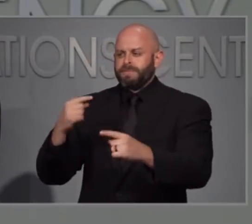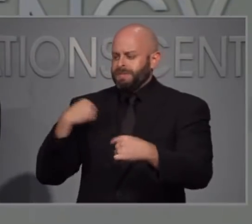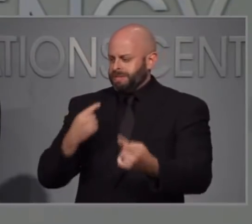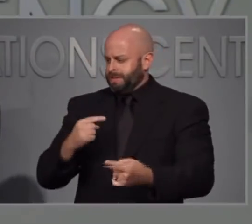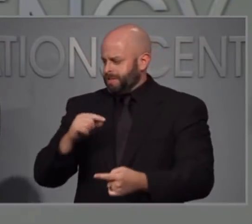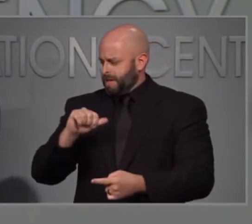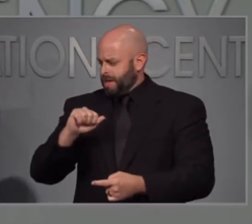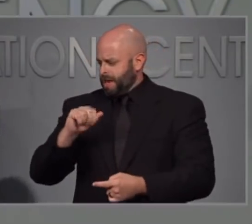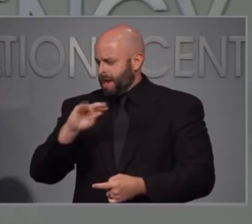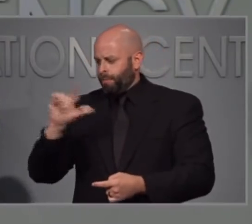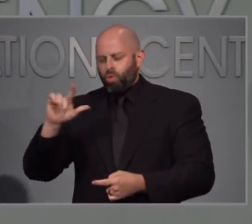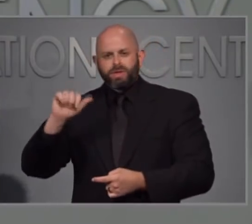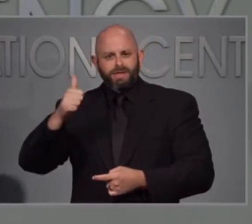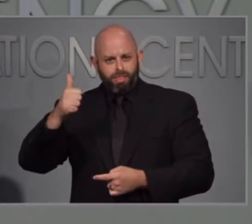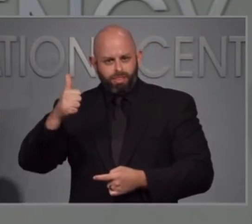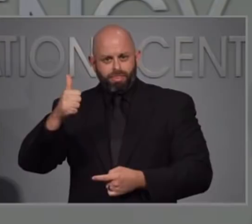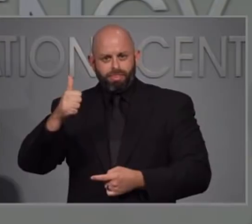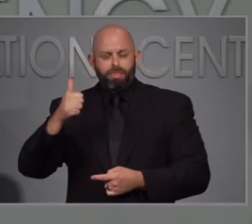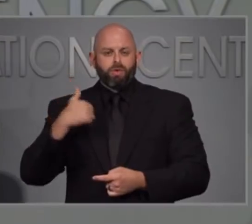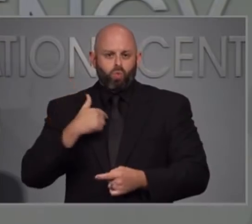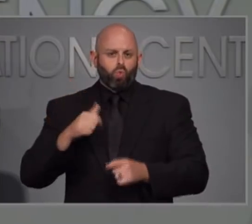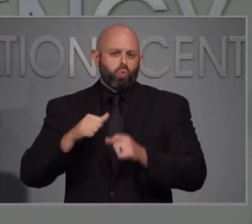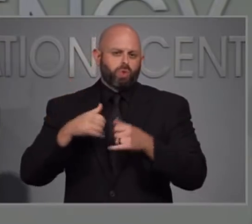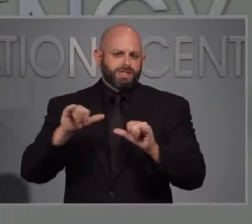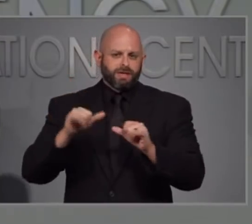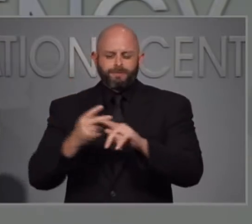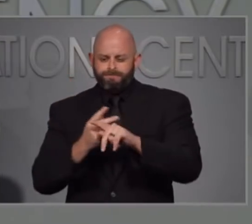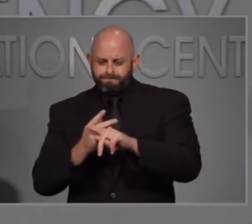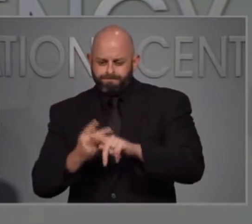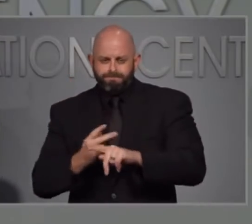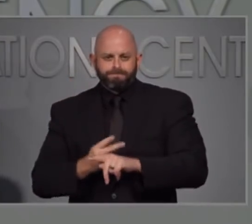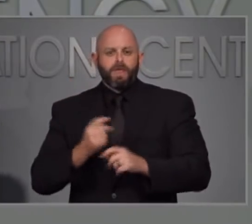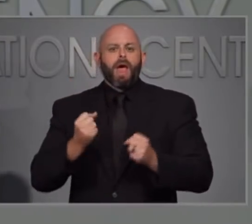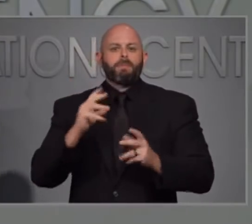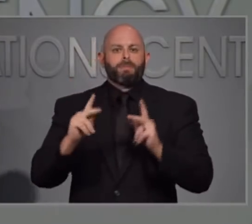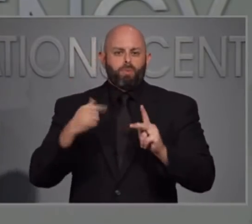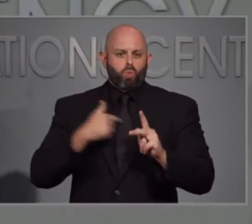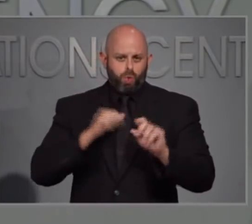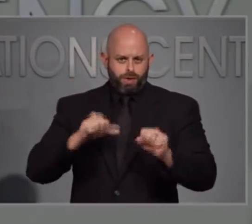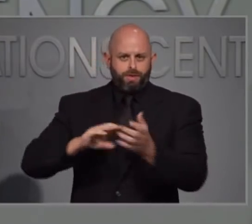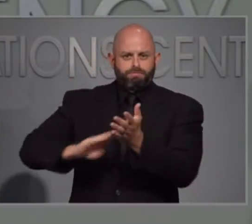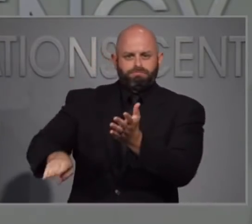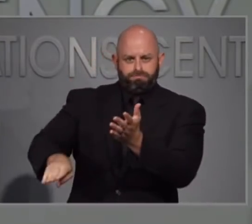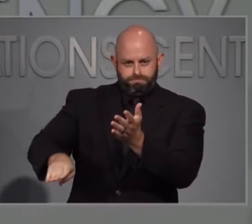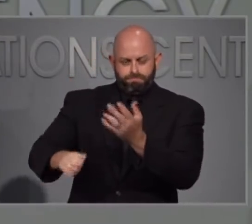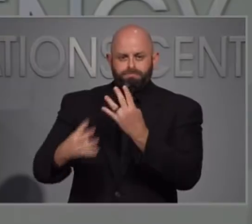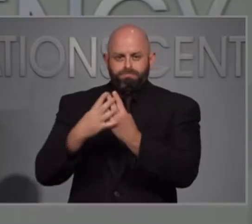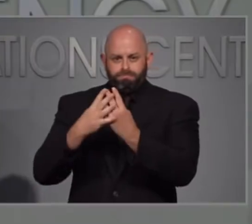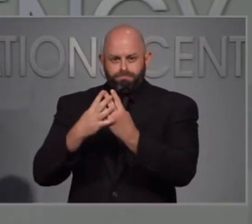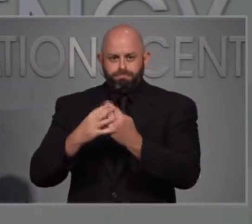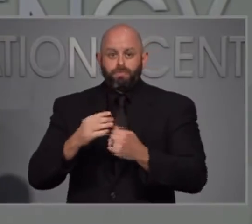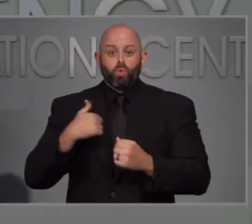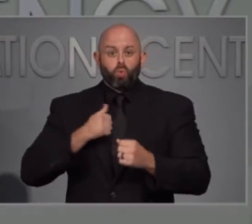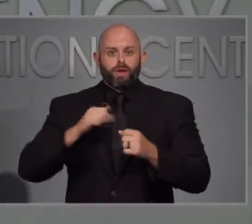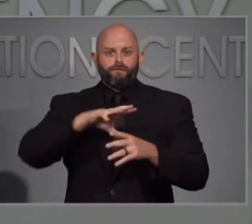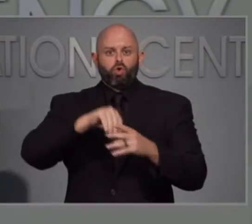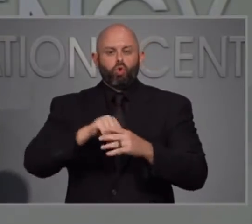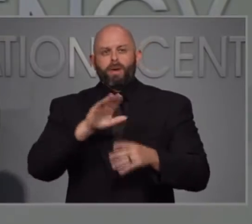April the 10th or so. And we're still working through those numbers. Again, that candidate pool has extended up to